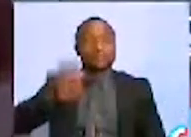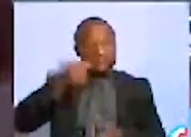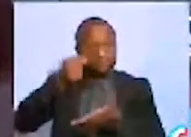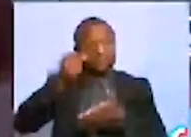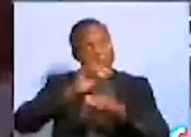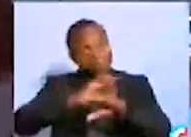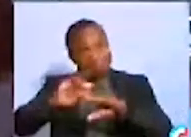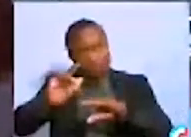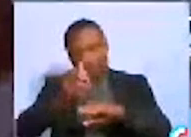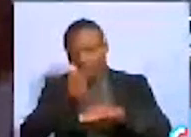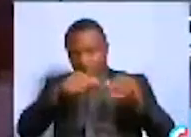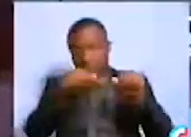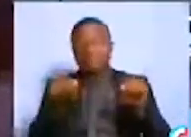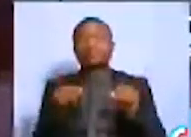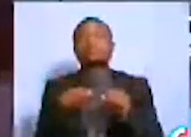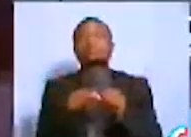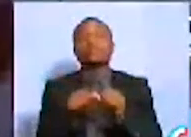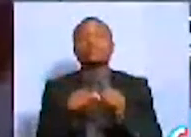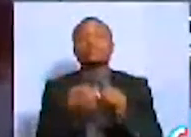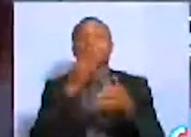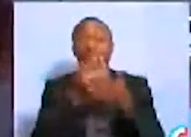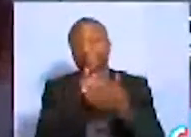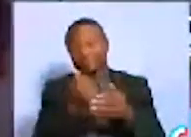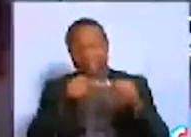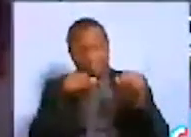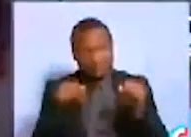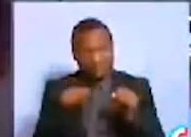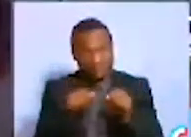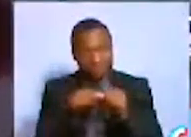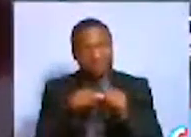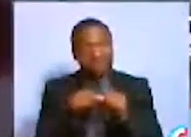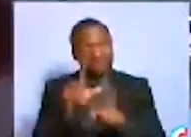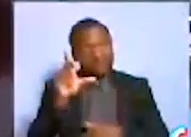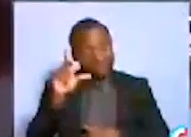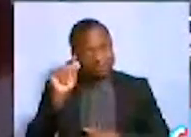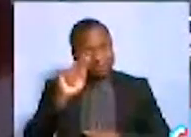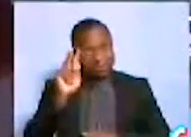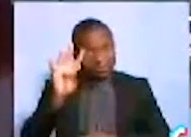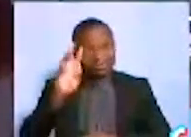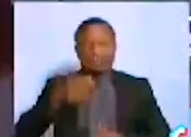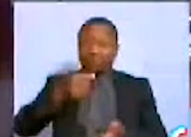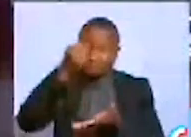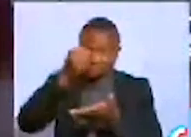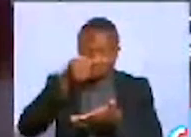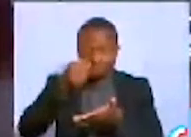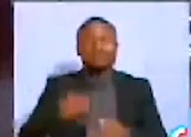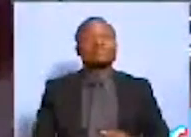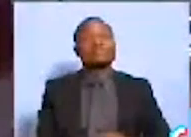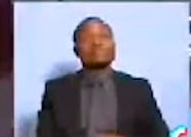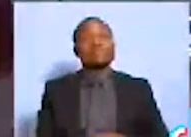because it lacked in certain areas, it was super in some areas. The 2024 budget, Mr.